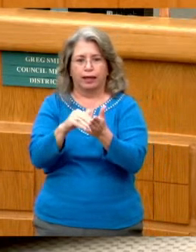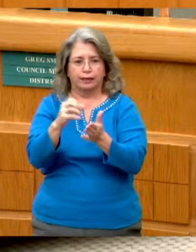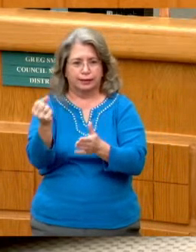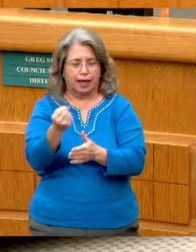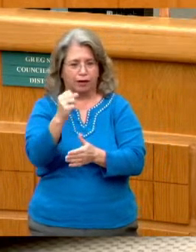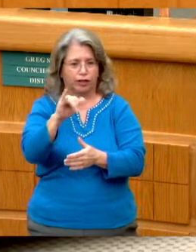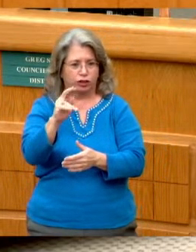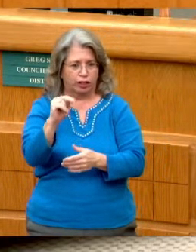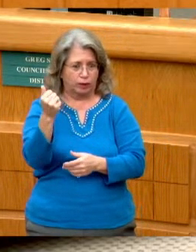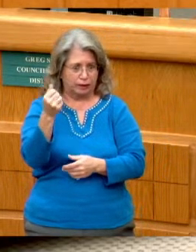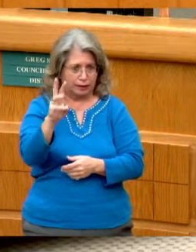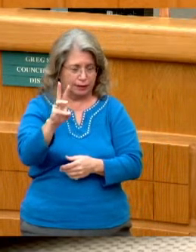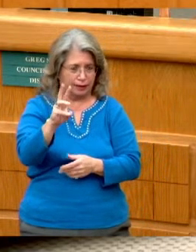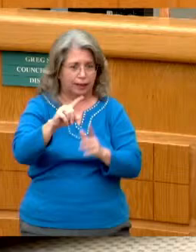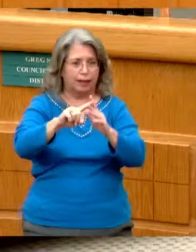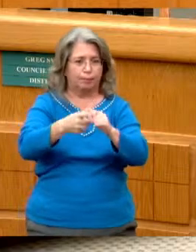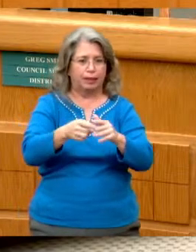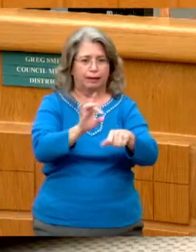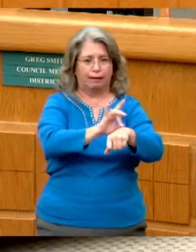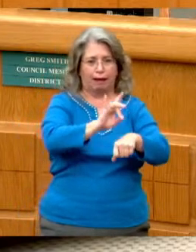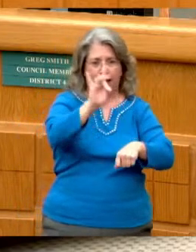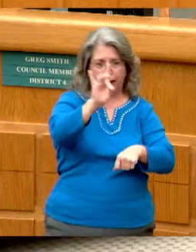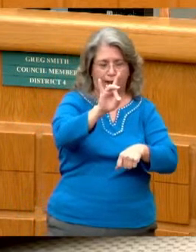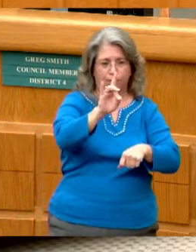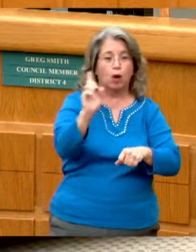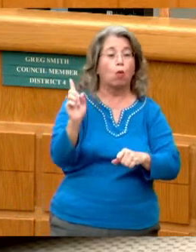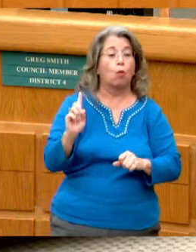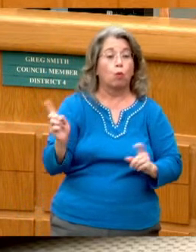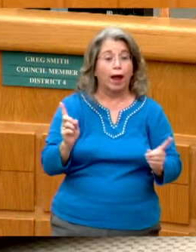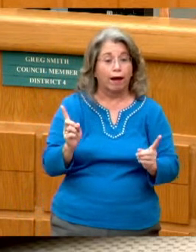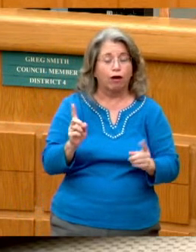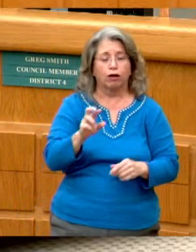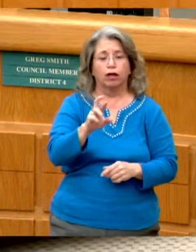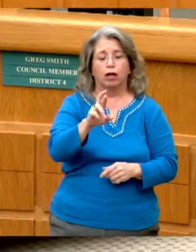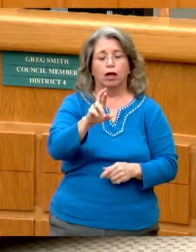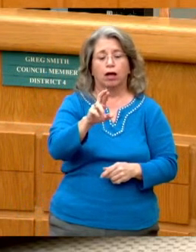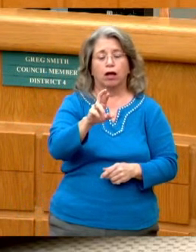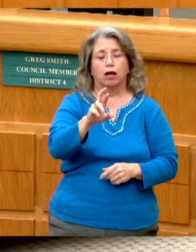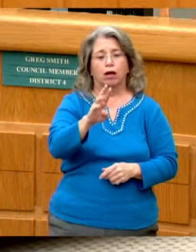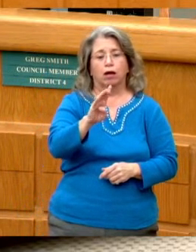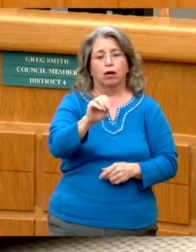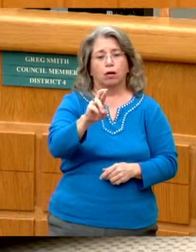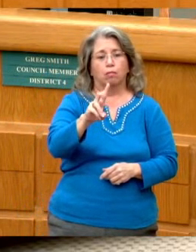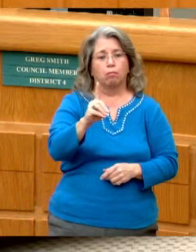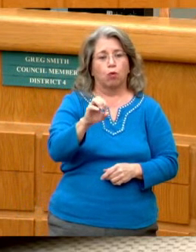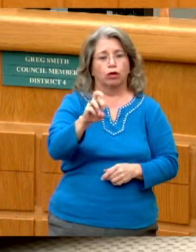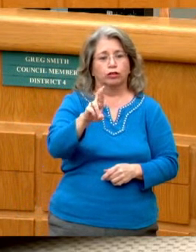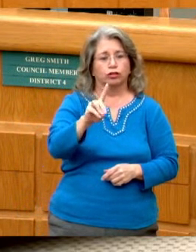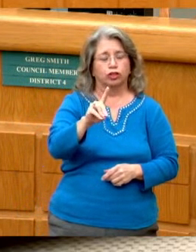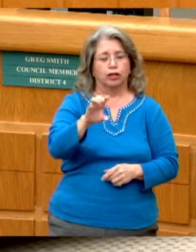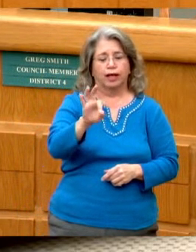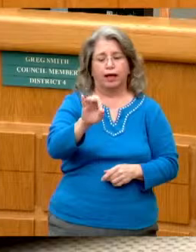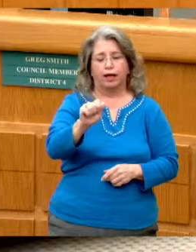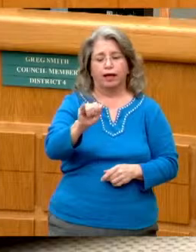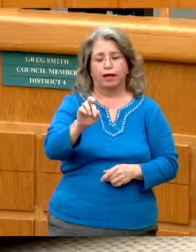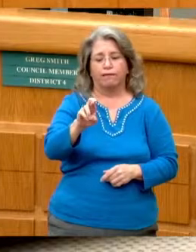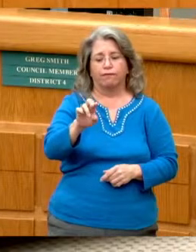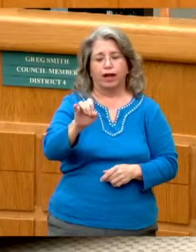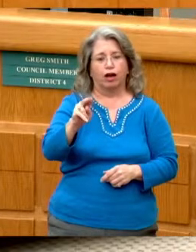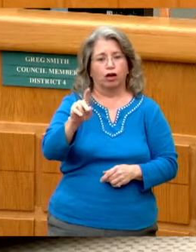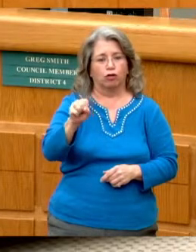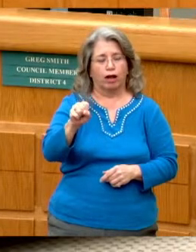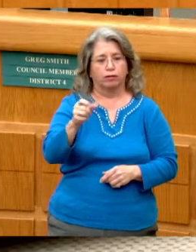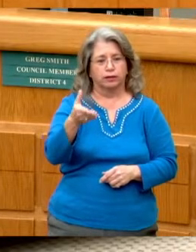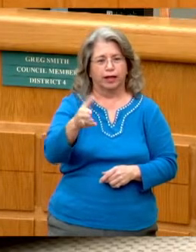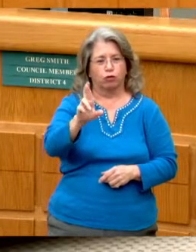Richard M. Borchard Regional Fairgrounds in Robstown, Texas. We will again have portable restrooms on site, as